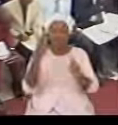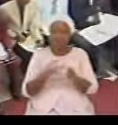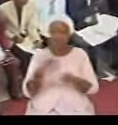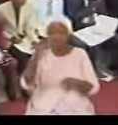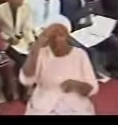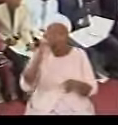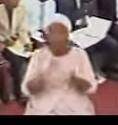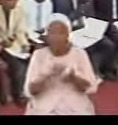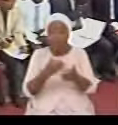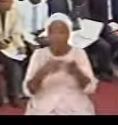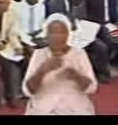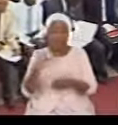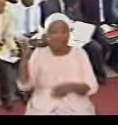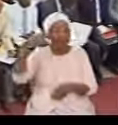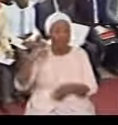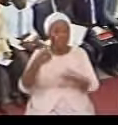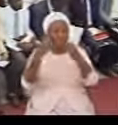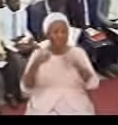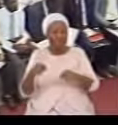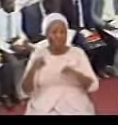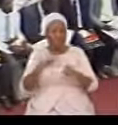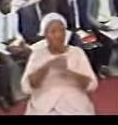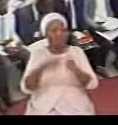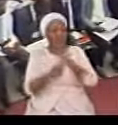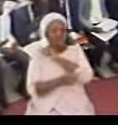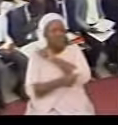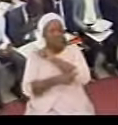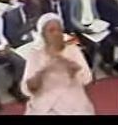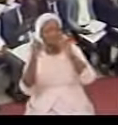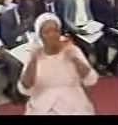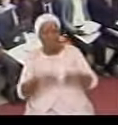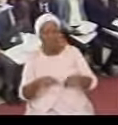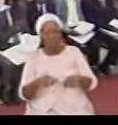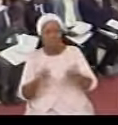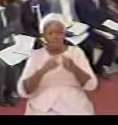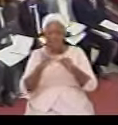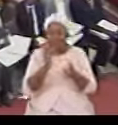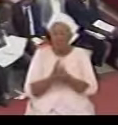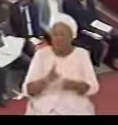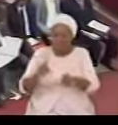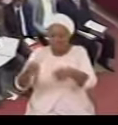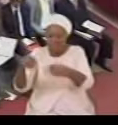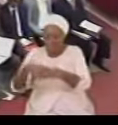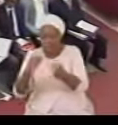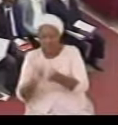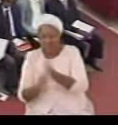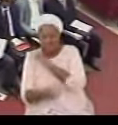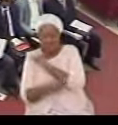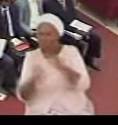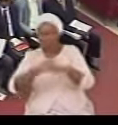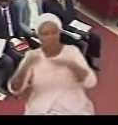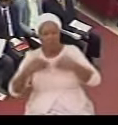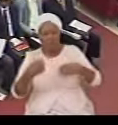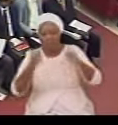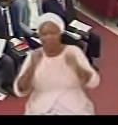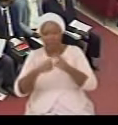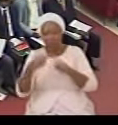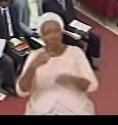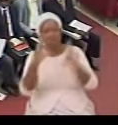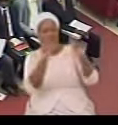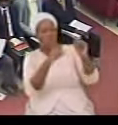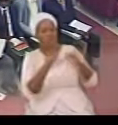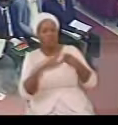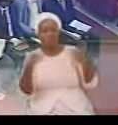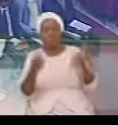the grace came, when temptation came, you just fell. You didn't have the power to say no. You didn't have